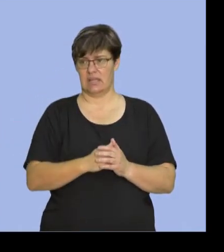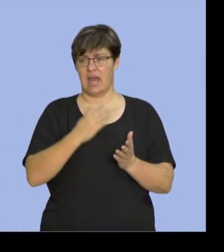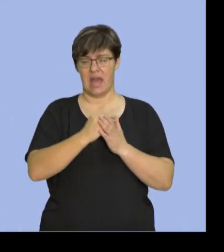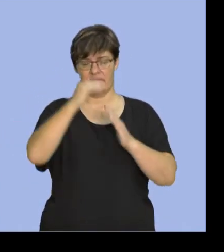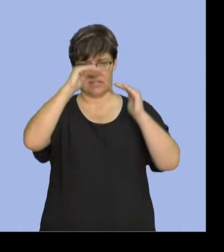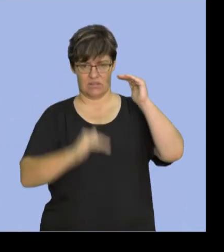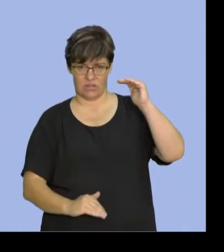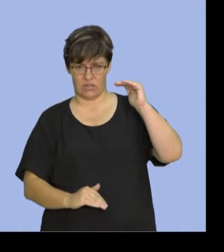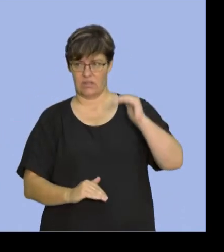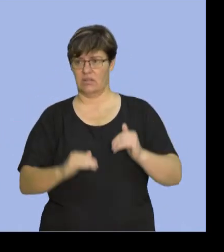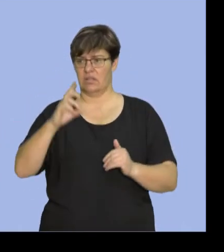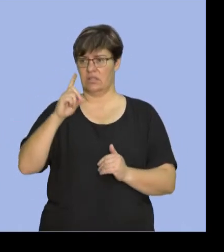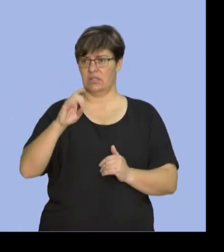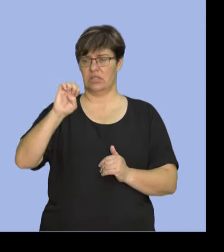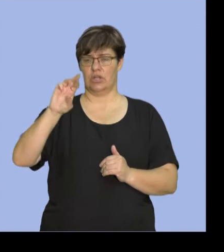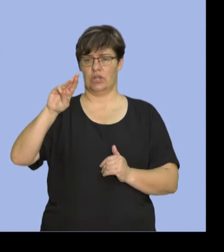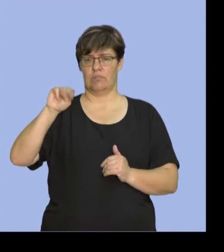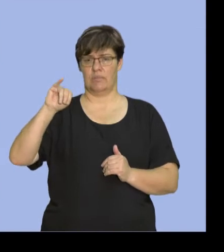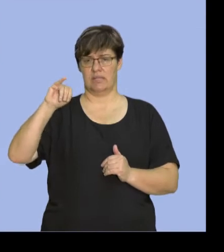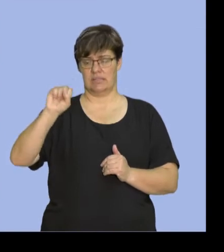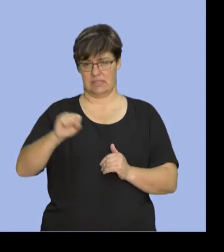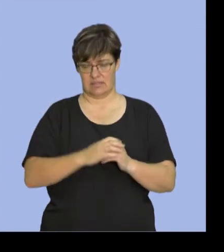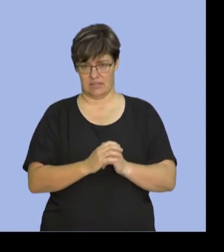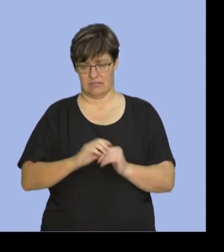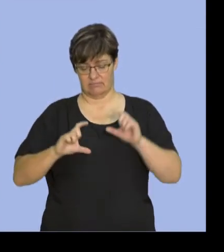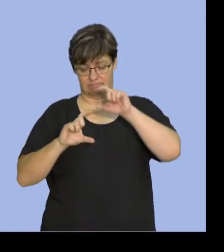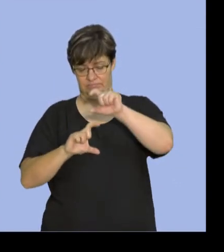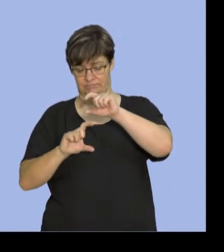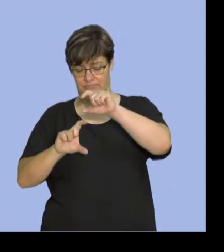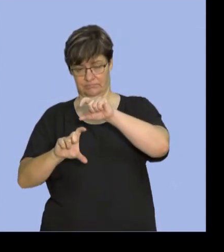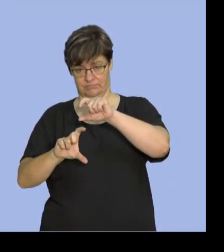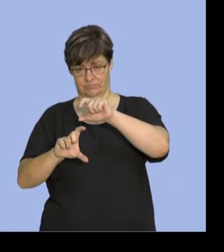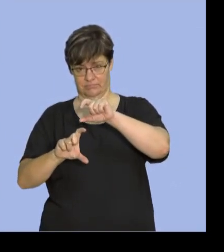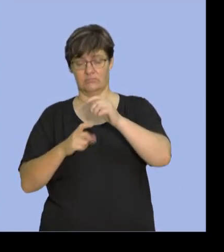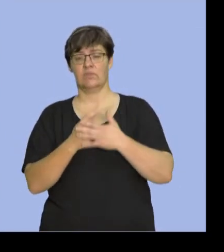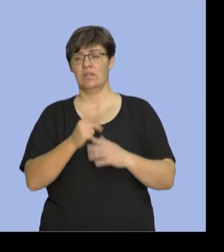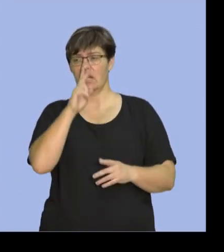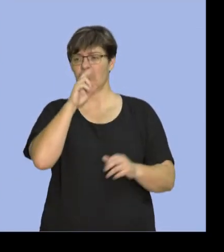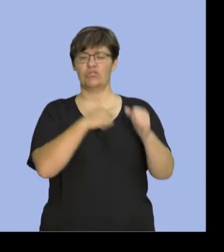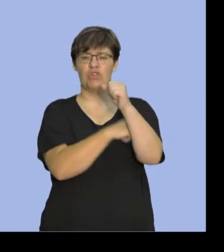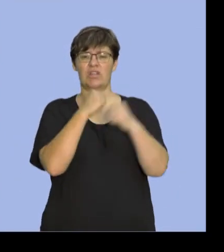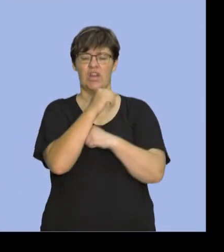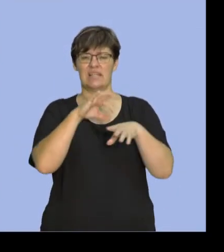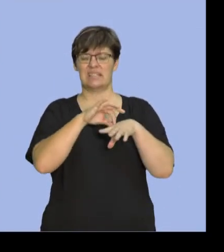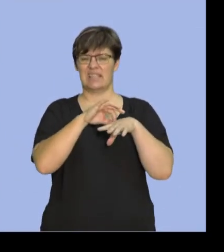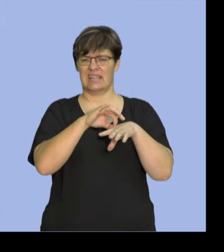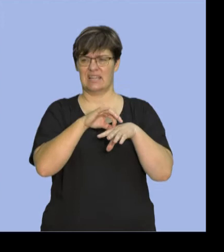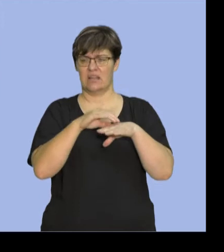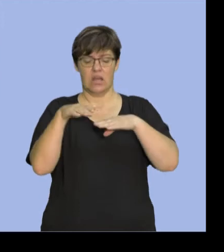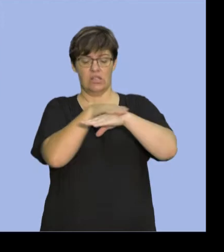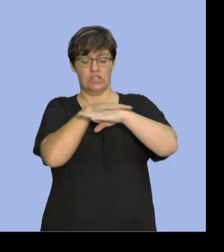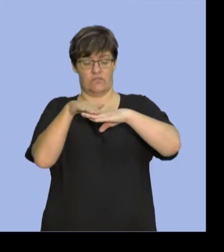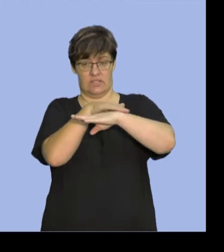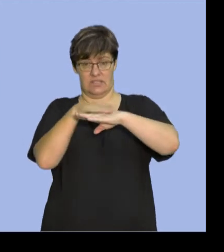that called the dermis. We know that when we looked at the structure of the skin, we see that on the surface of the skin, we've